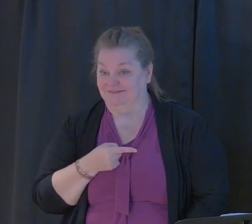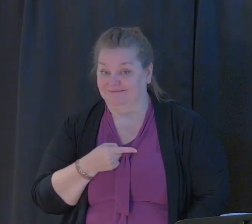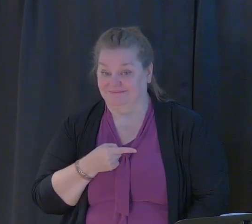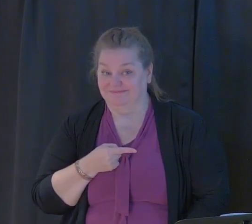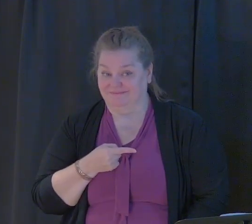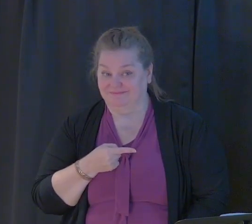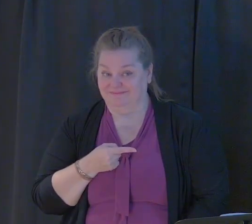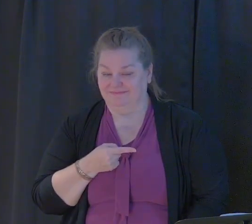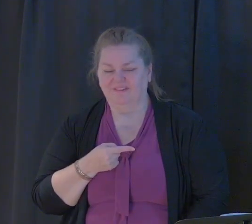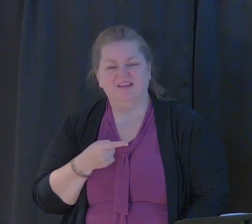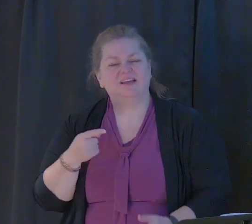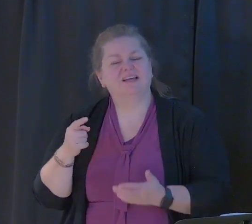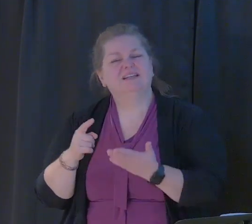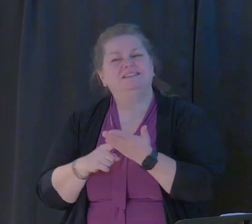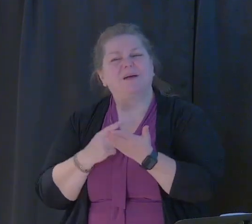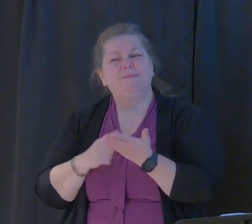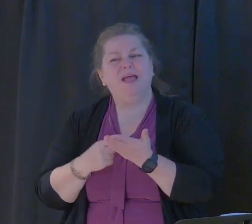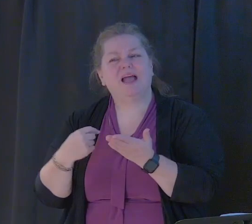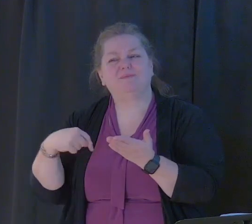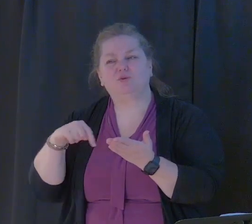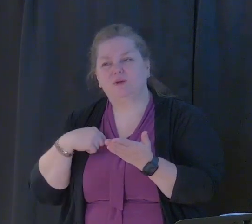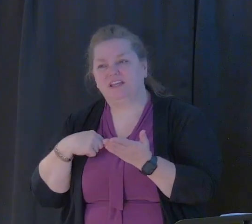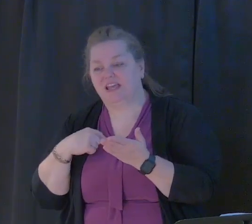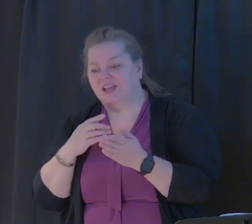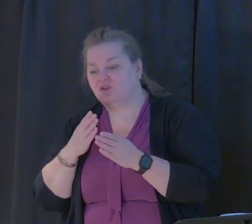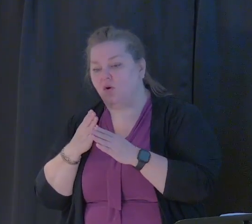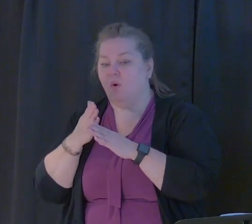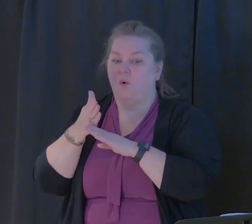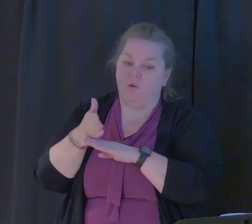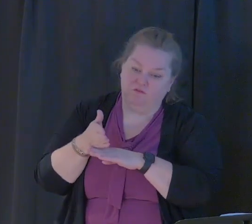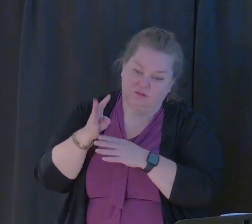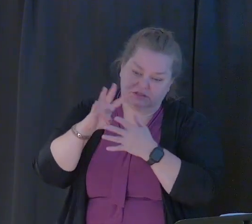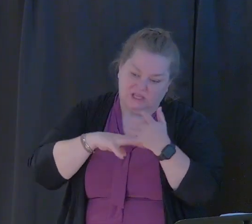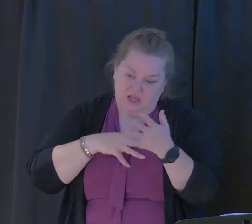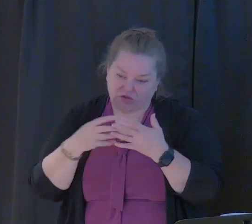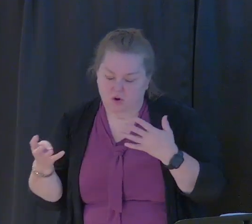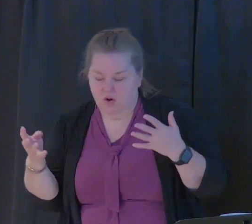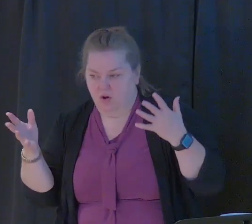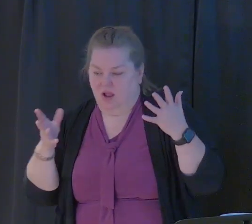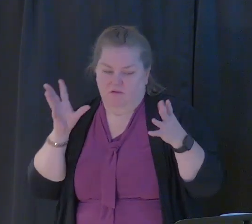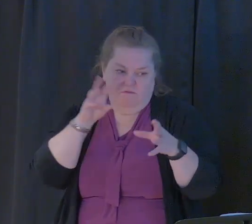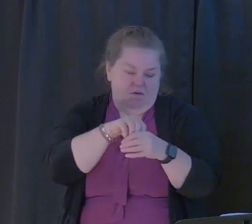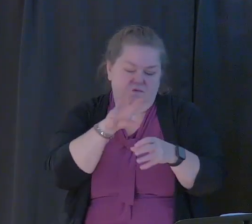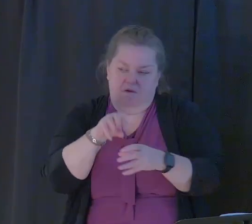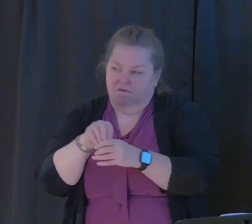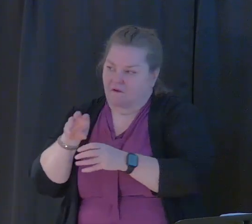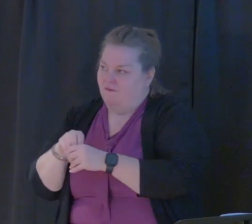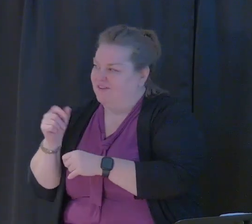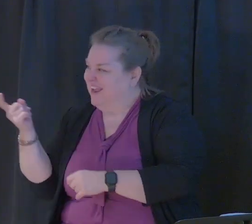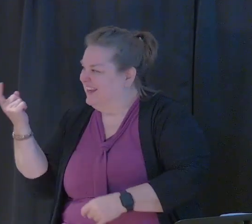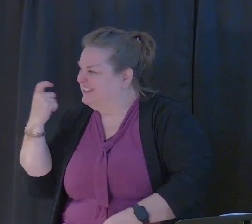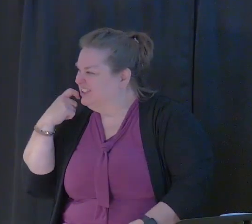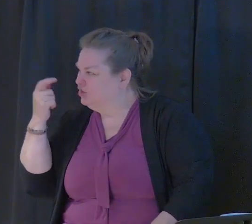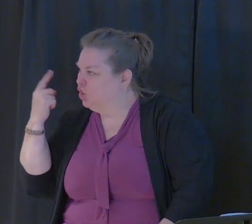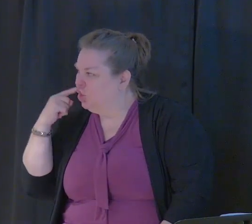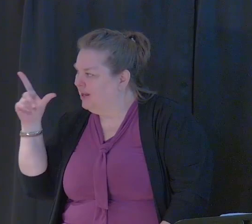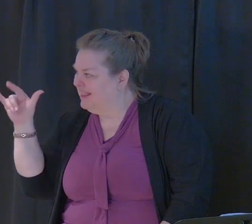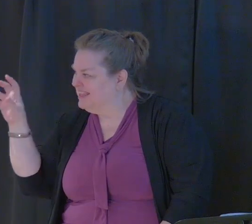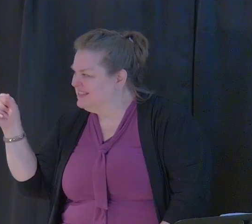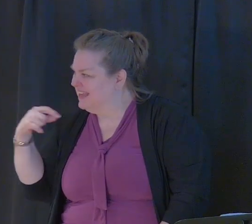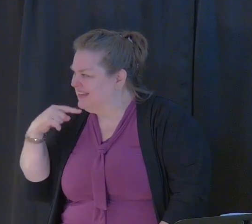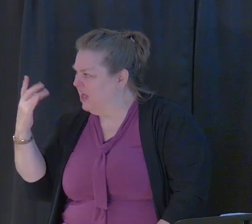Sometimes we get overbooked, overextended in programs. I just heard Lisa tell somebody this last